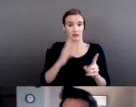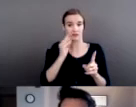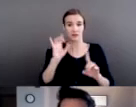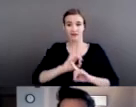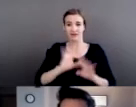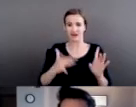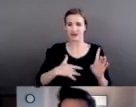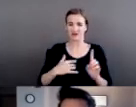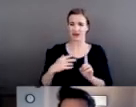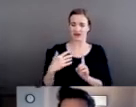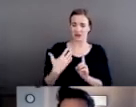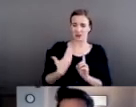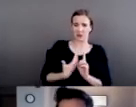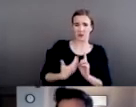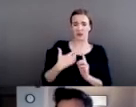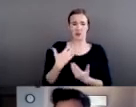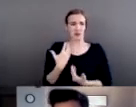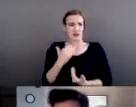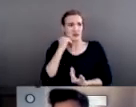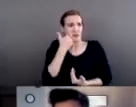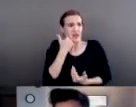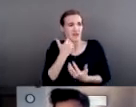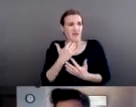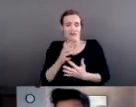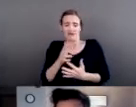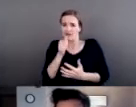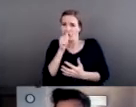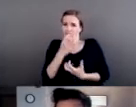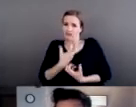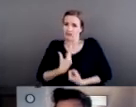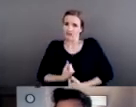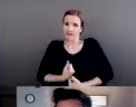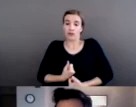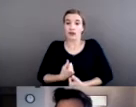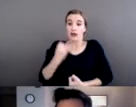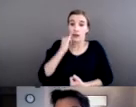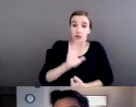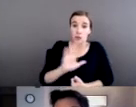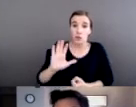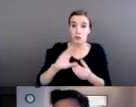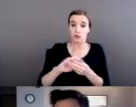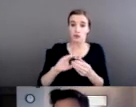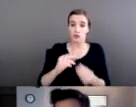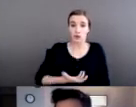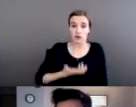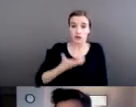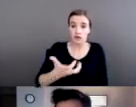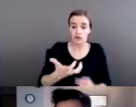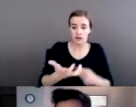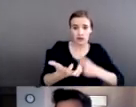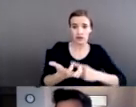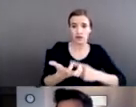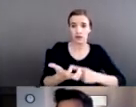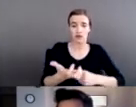with your story and someone hears it, maybe it makes them feel less ashamed